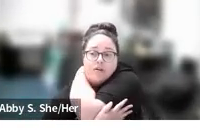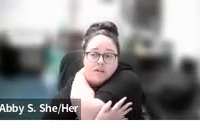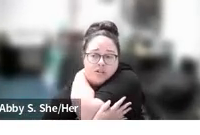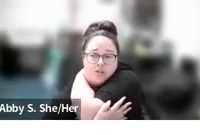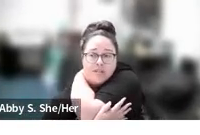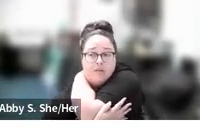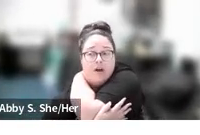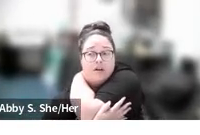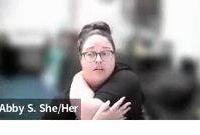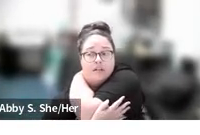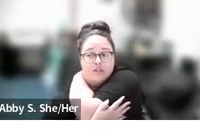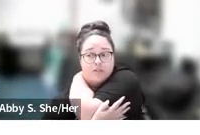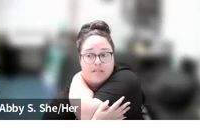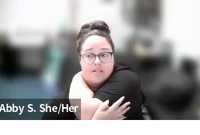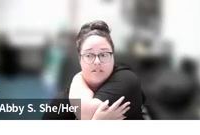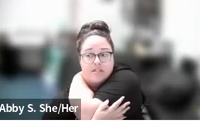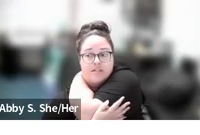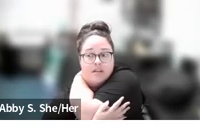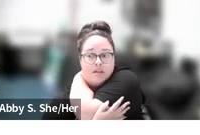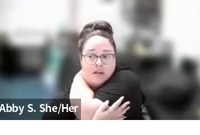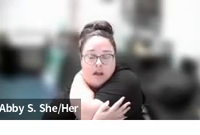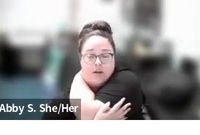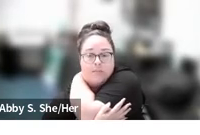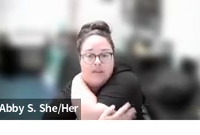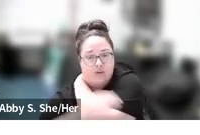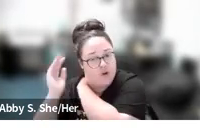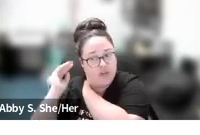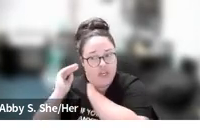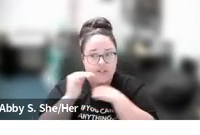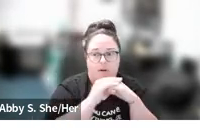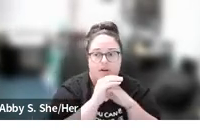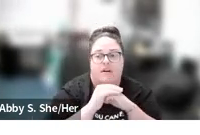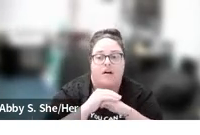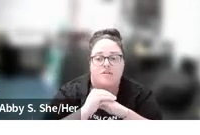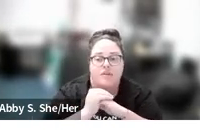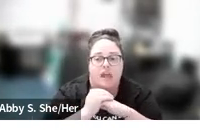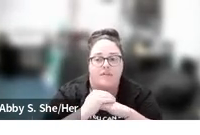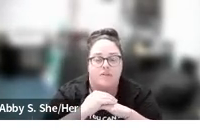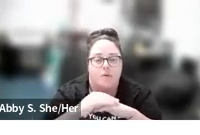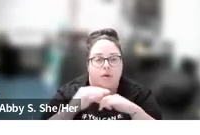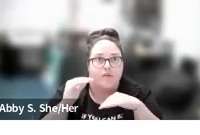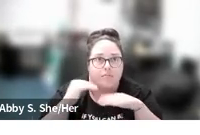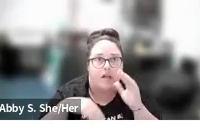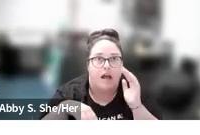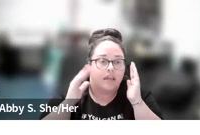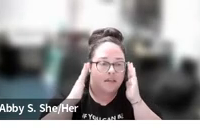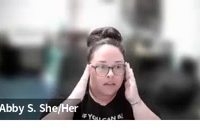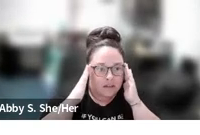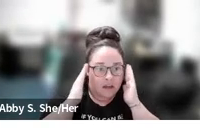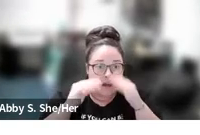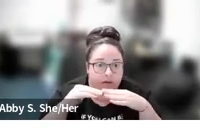you choose how long it shows messages in your notification bar. And also they have it so you can